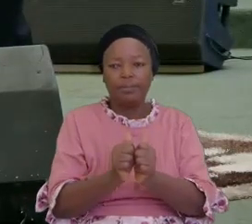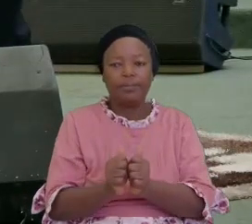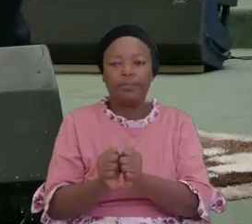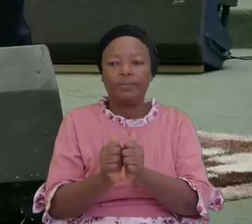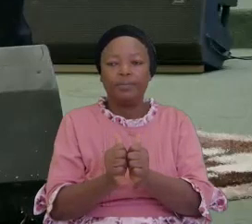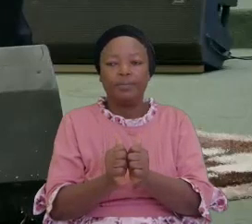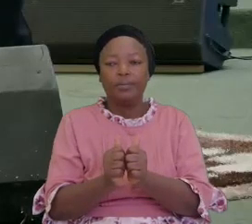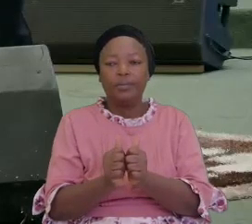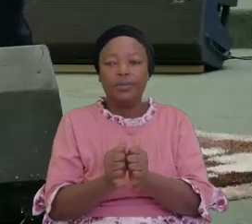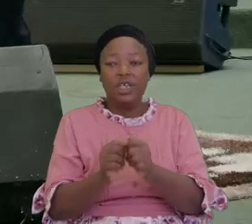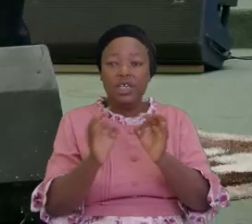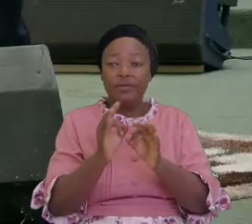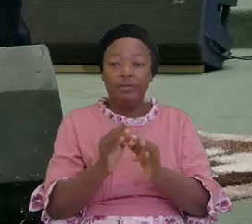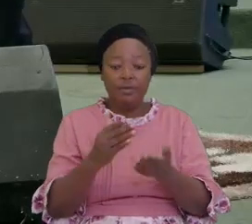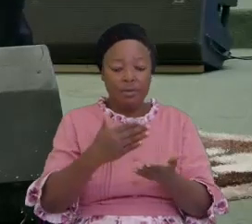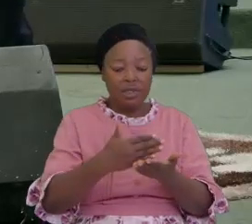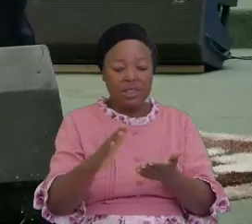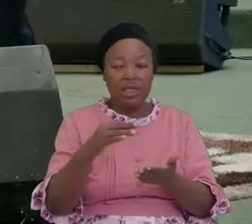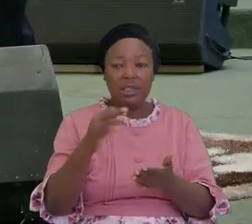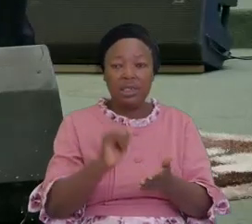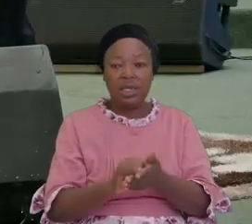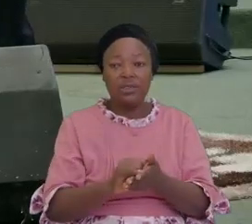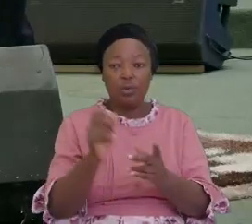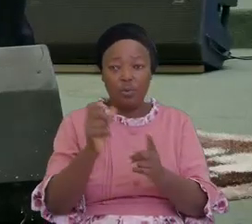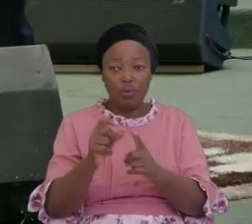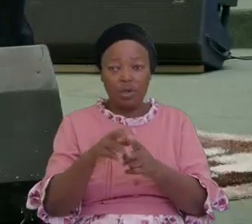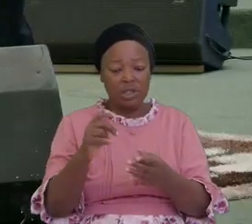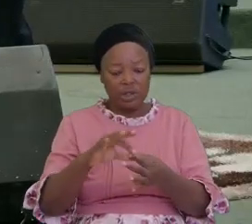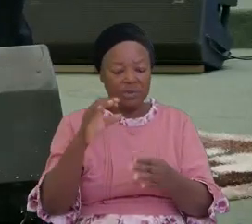If you reject the word, the spirit cannot work.